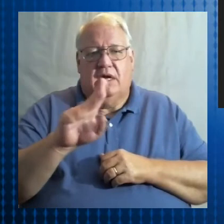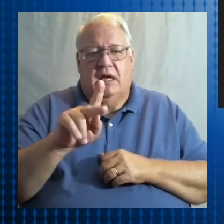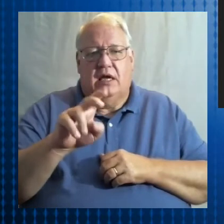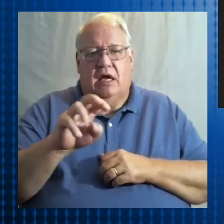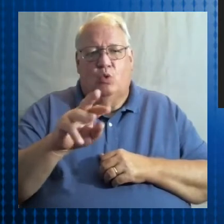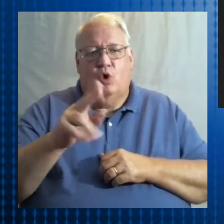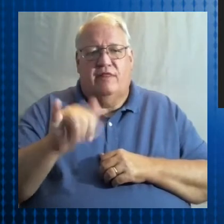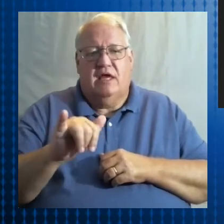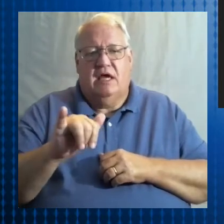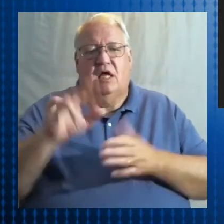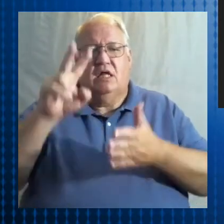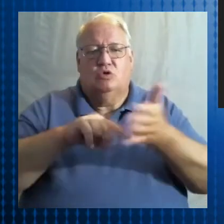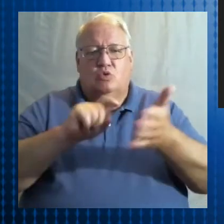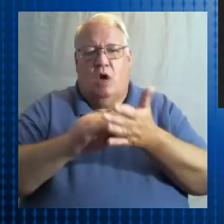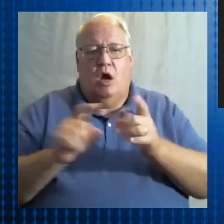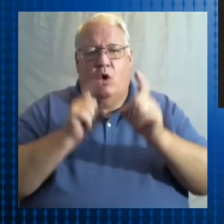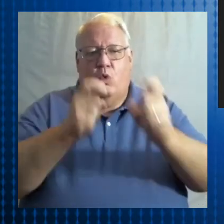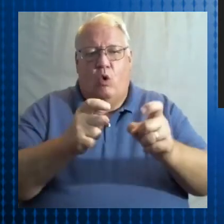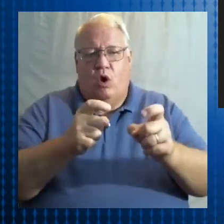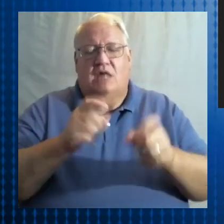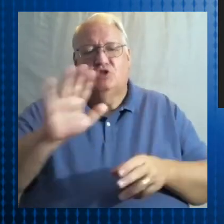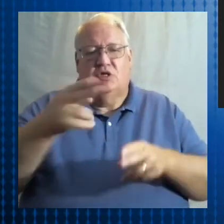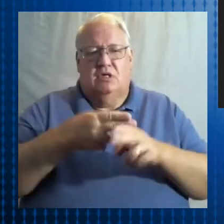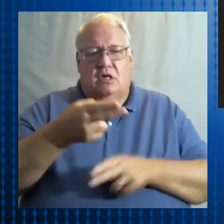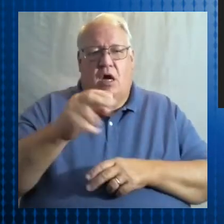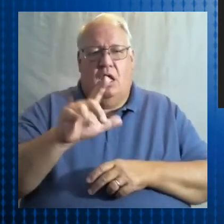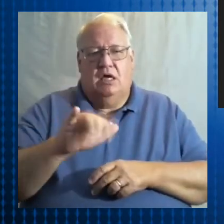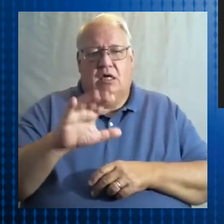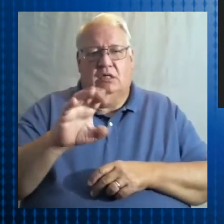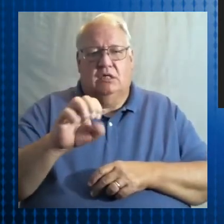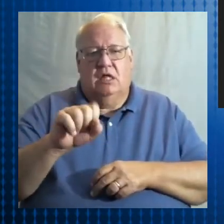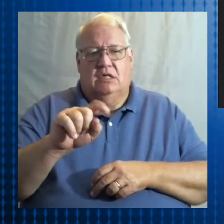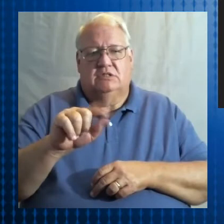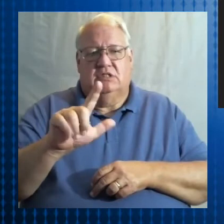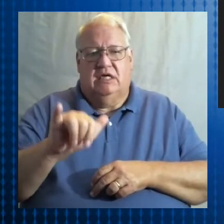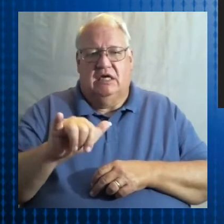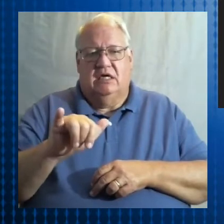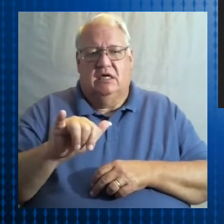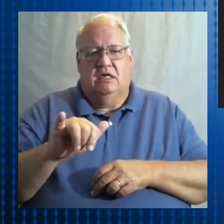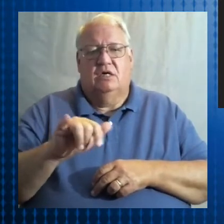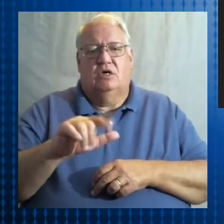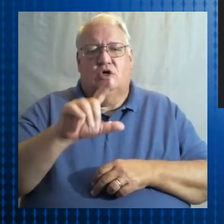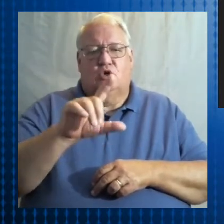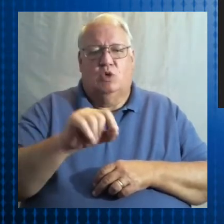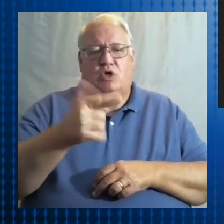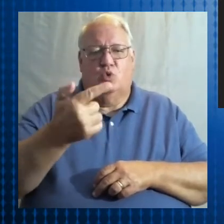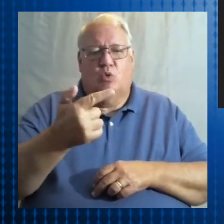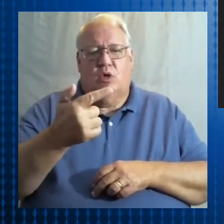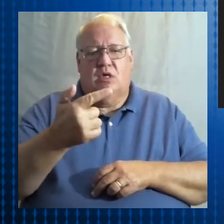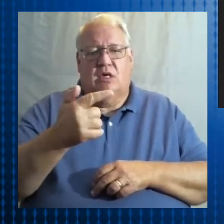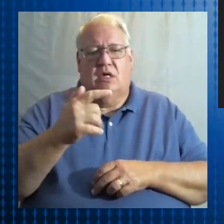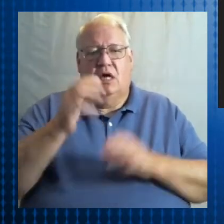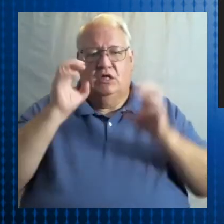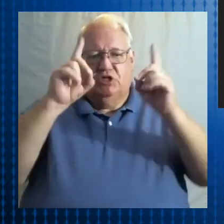Literacy Award, and it says your name, Holly Selesky, 2021, the Education Foundation for Flint Community